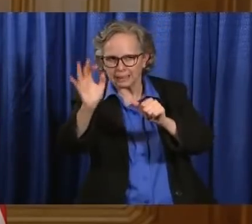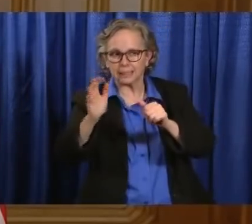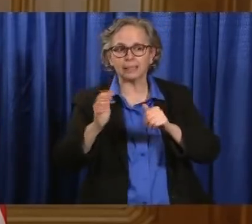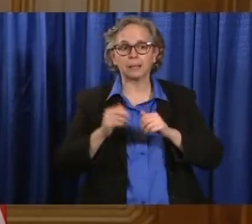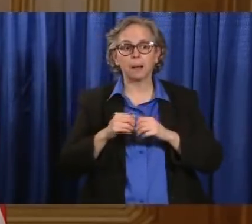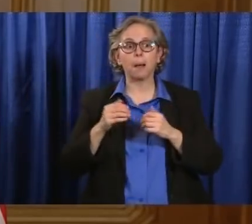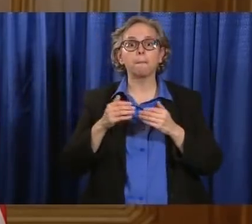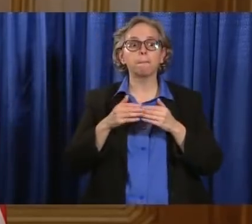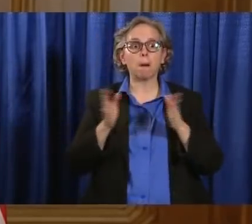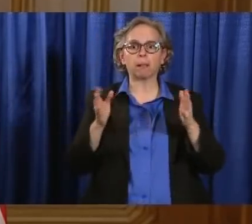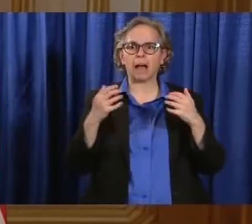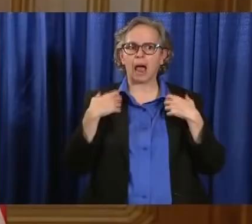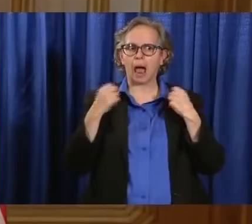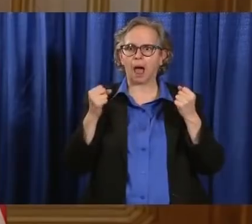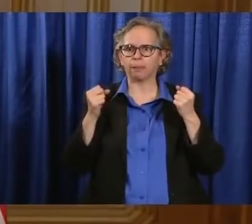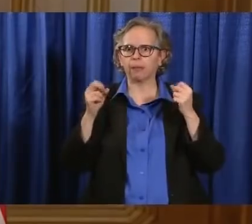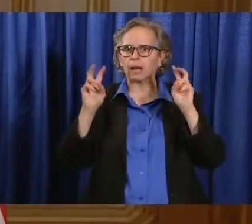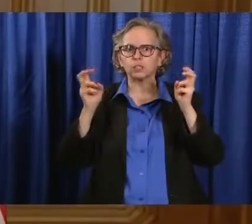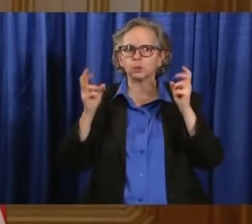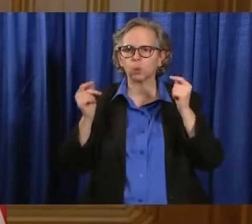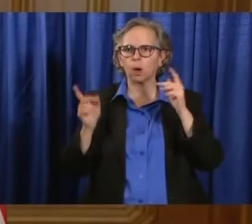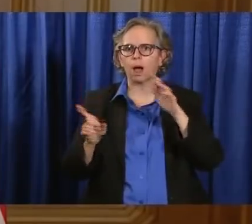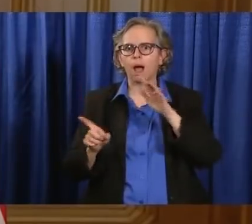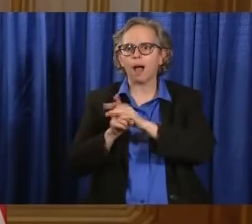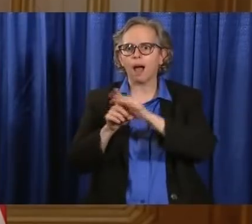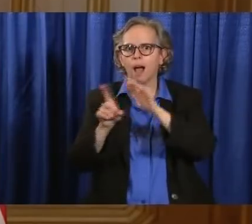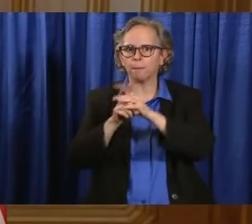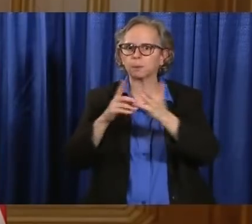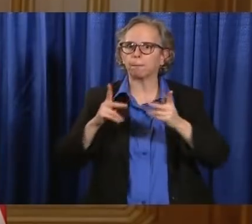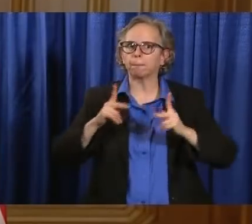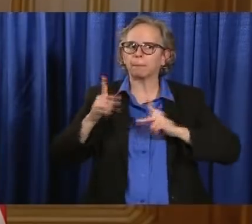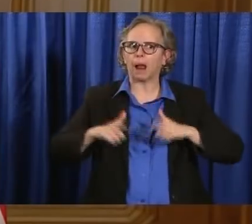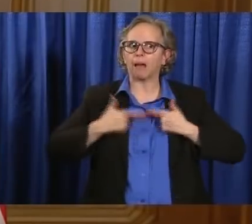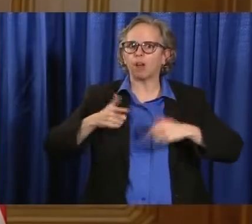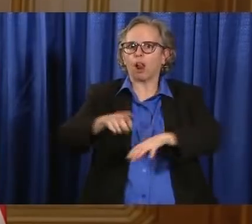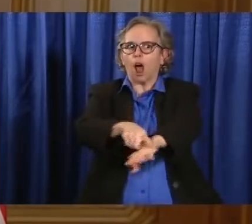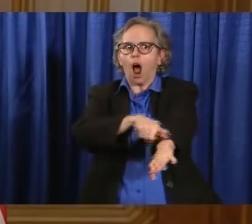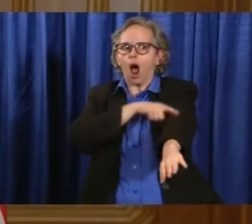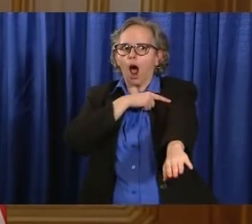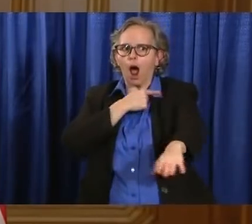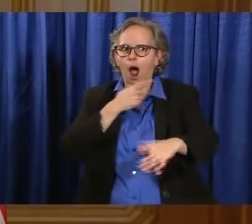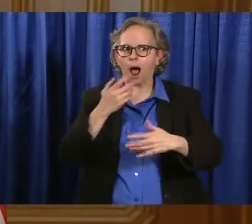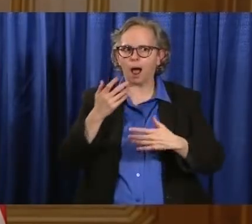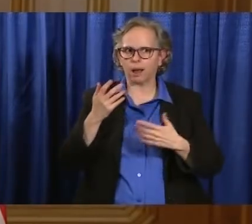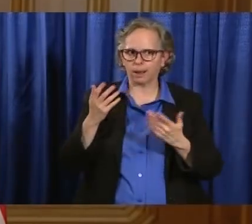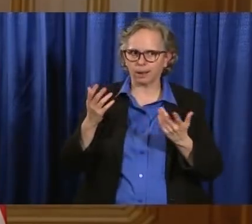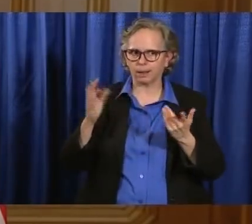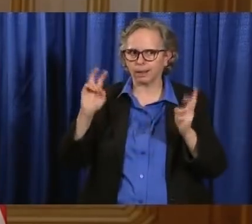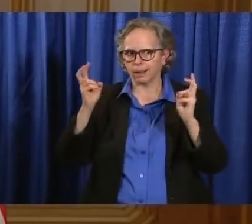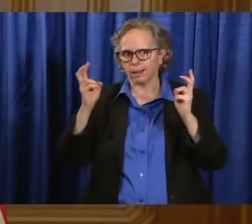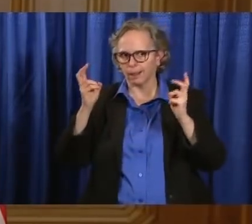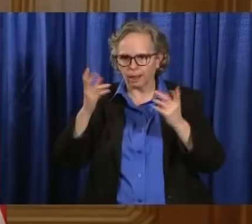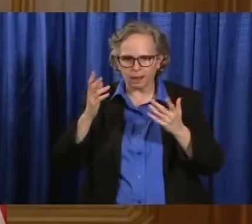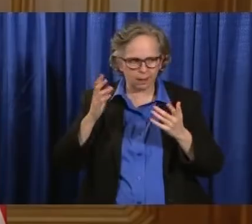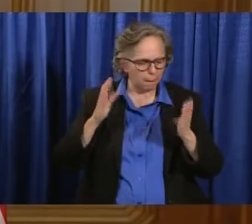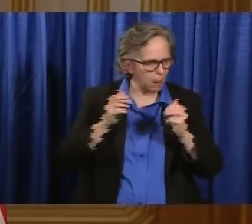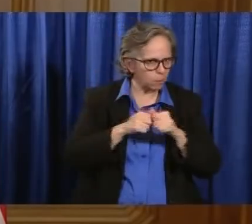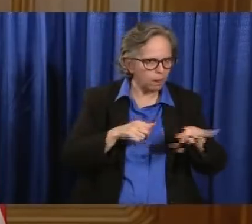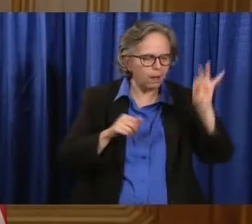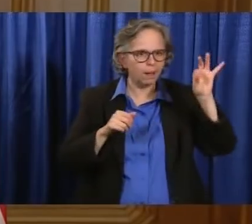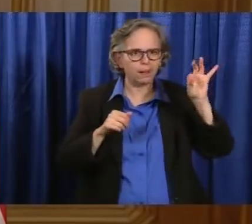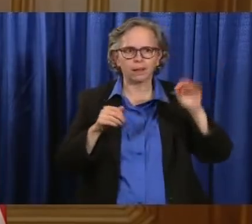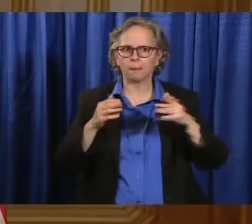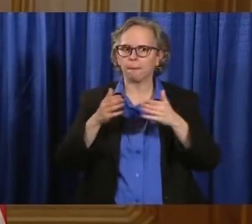something dramatic or a discovery of a new drug or something. So public health is very